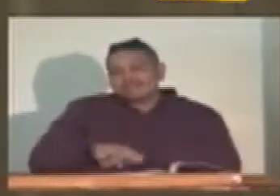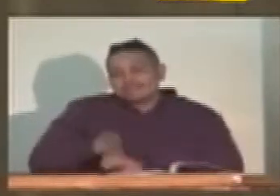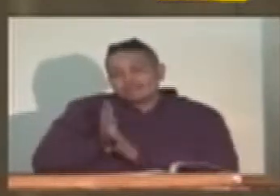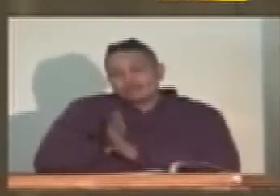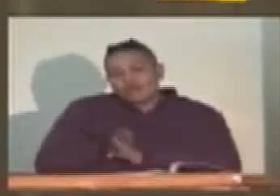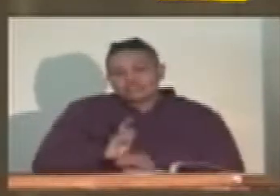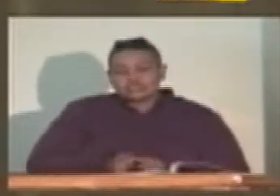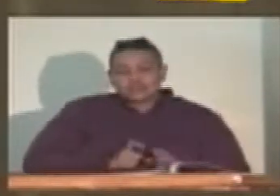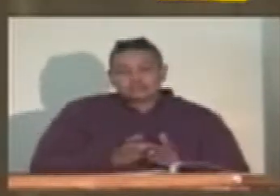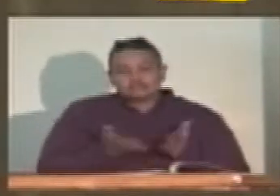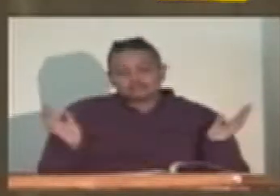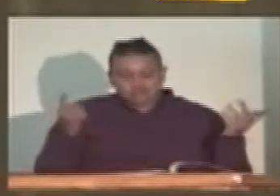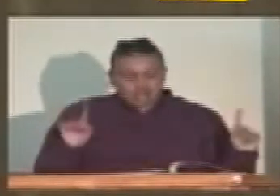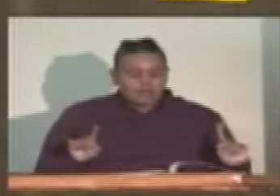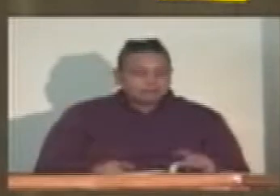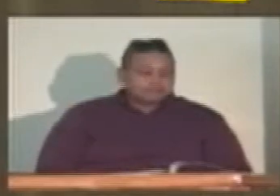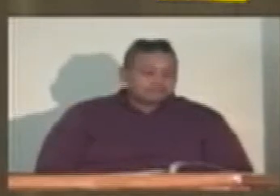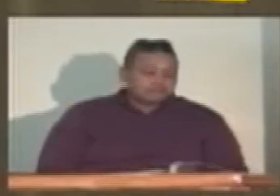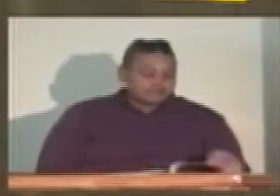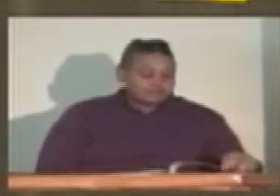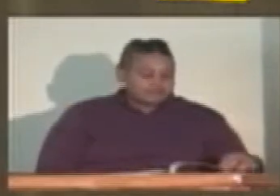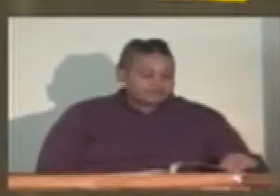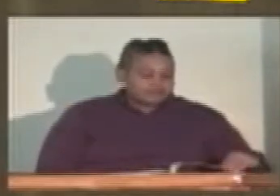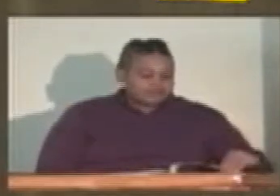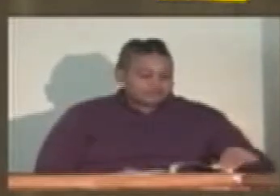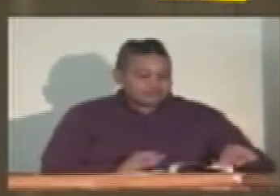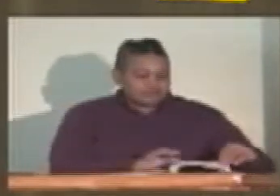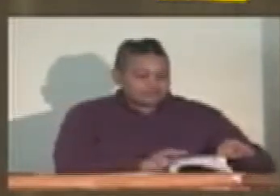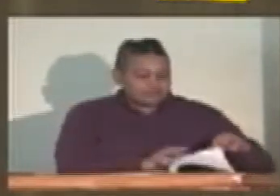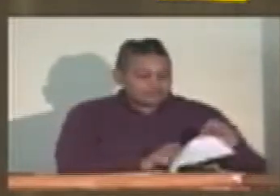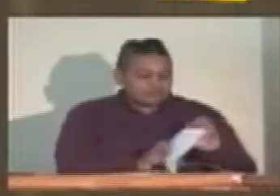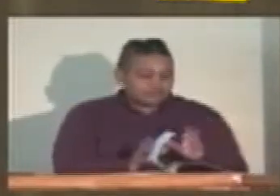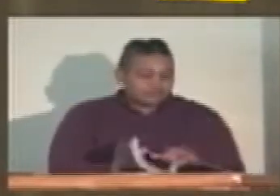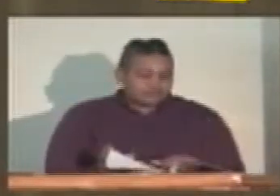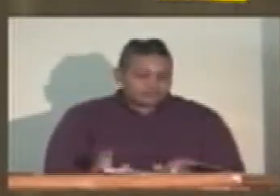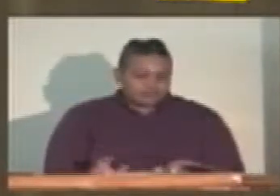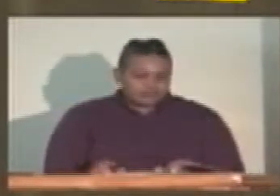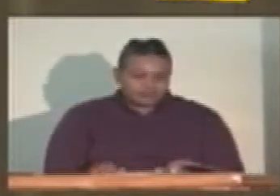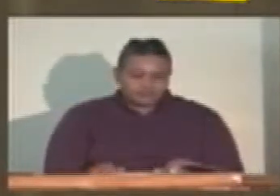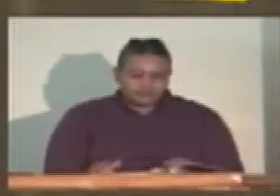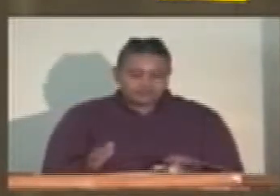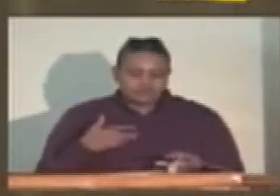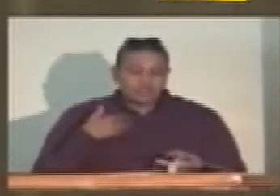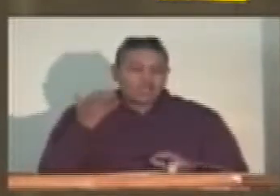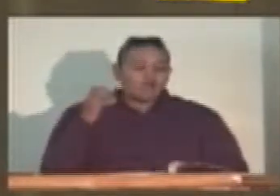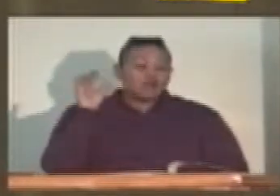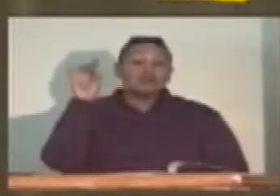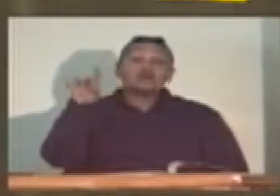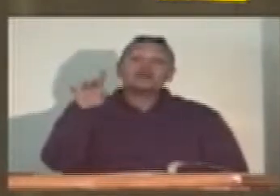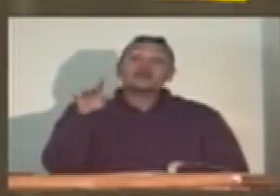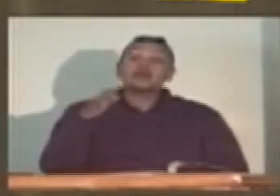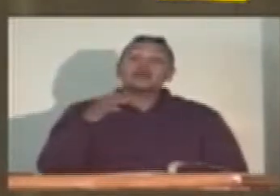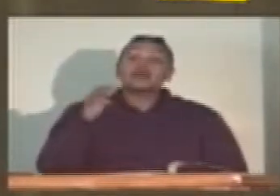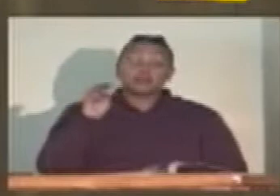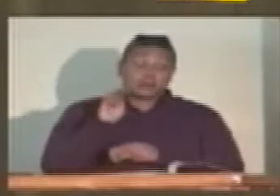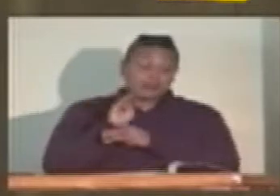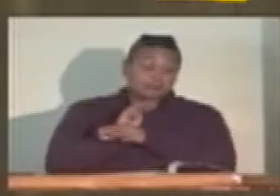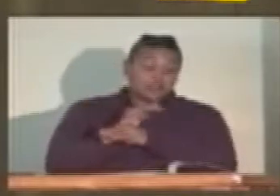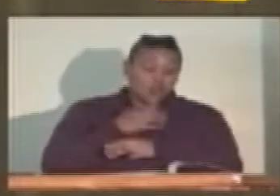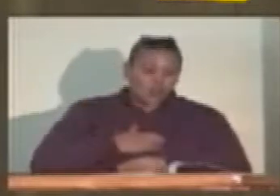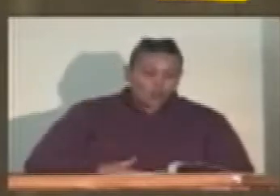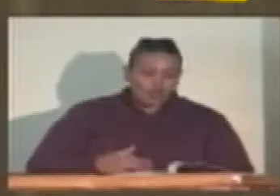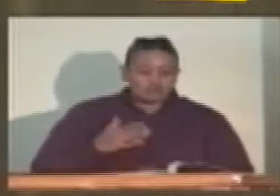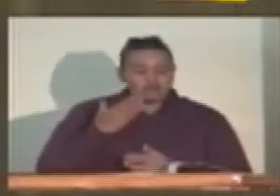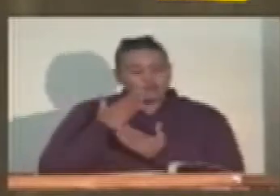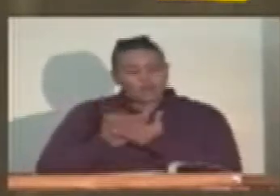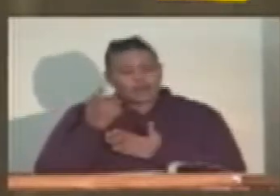event, Mr. Speaker, I would like to wish the new minister well in this portfolio. The wish is for